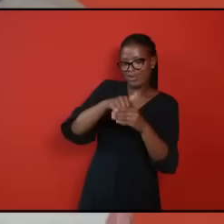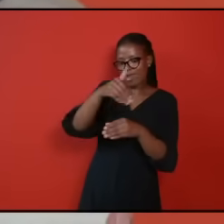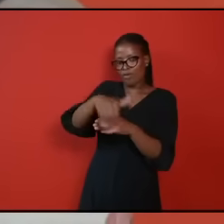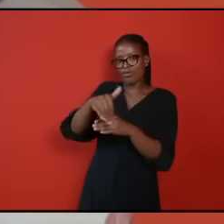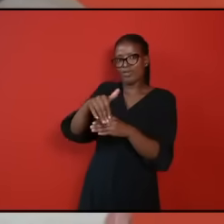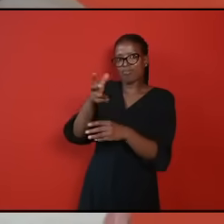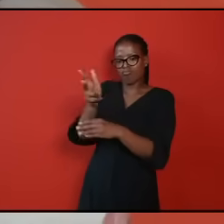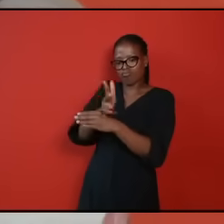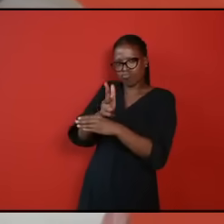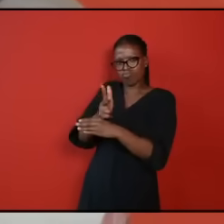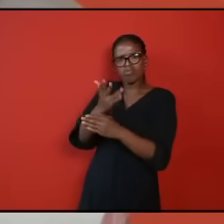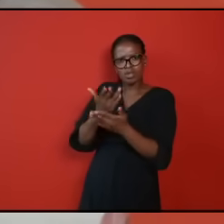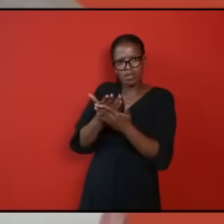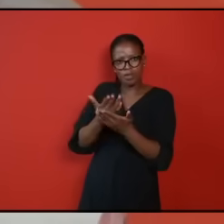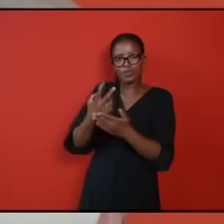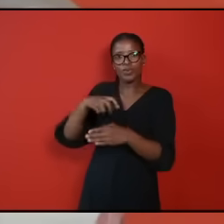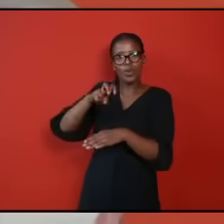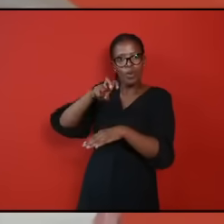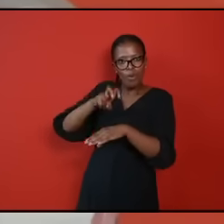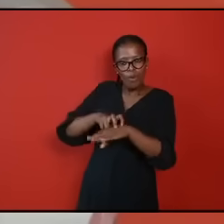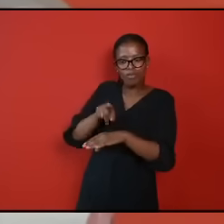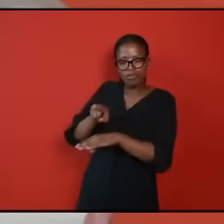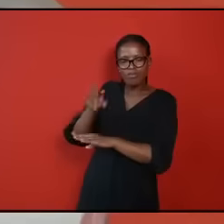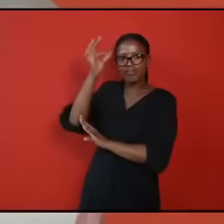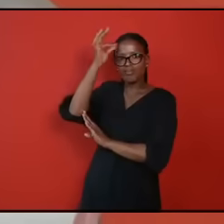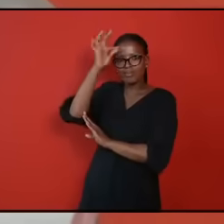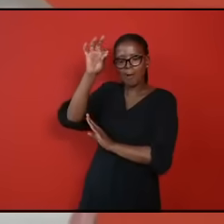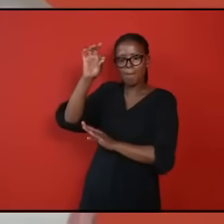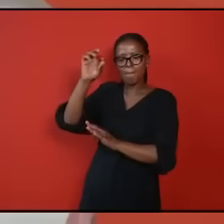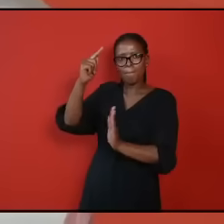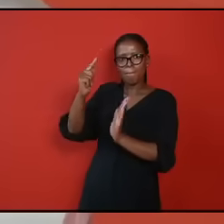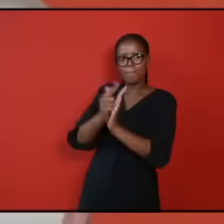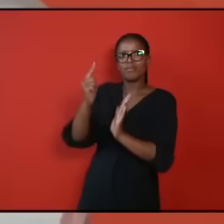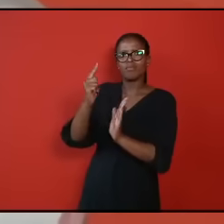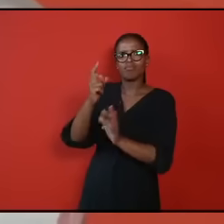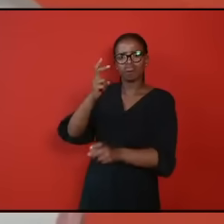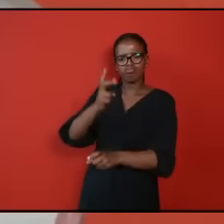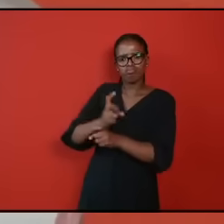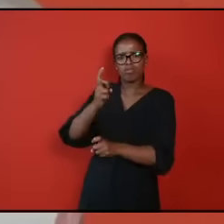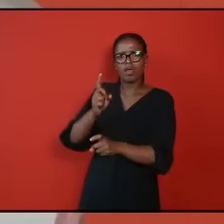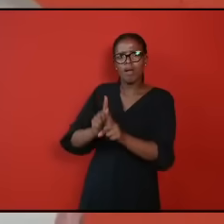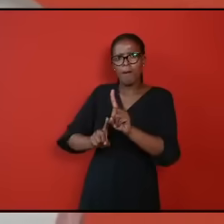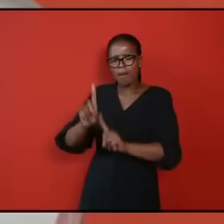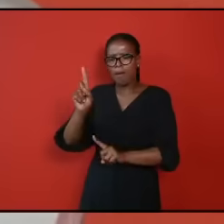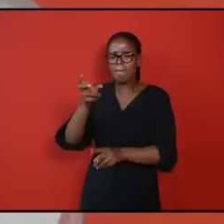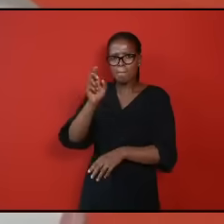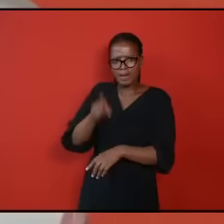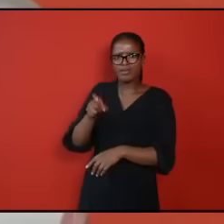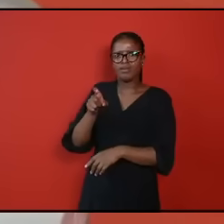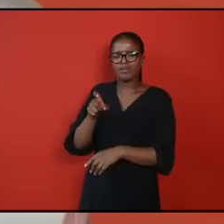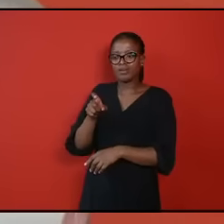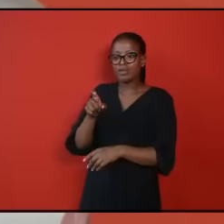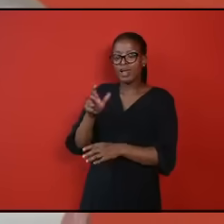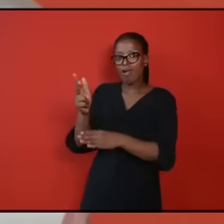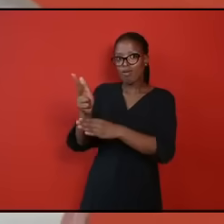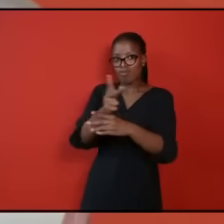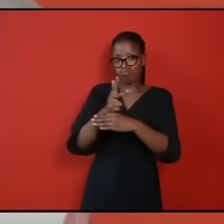We need government to pass a law that says dash cam must be installed in these cars.